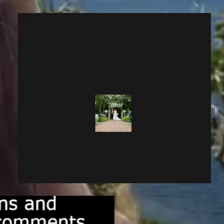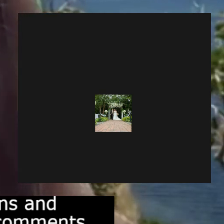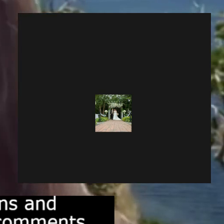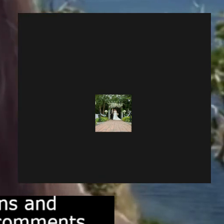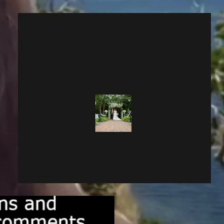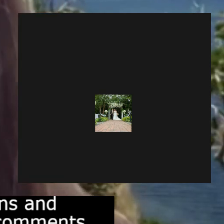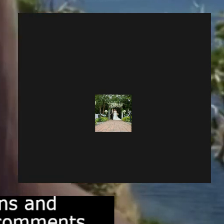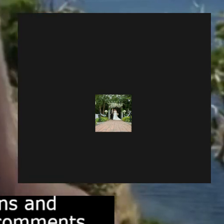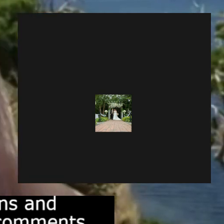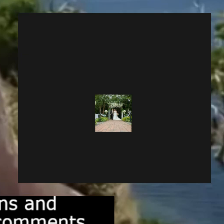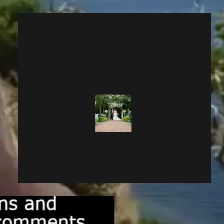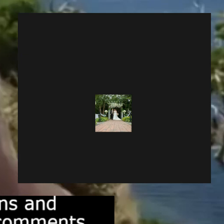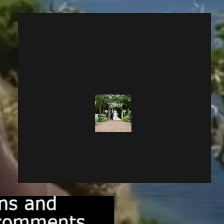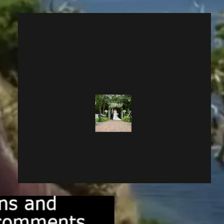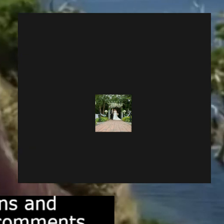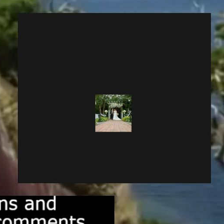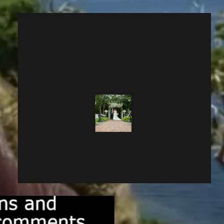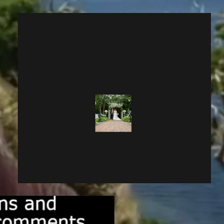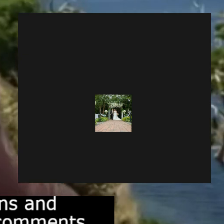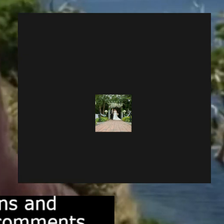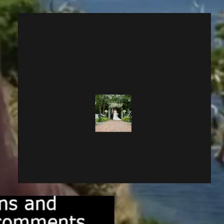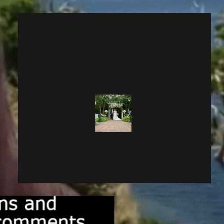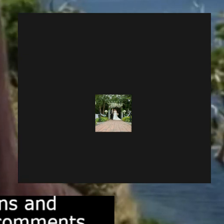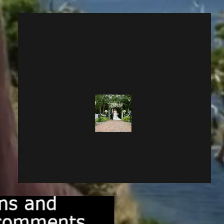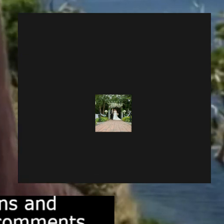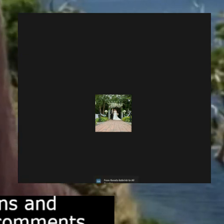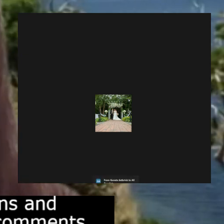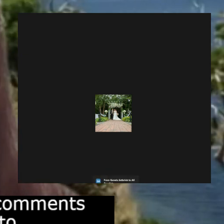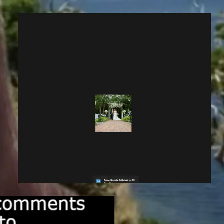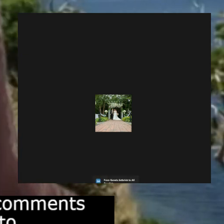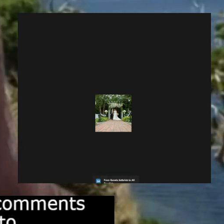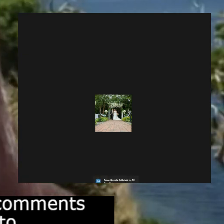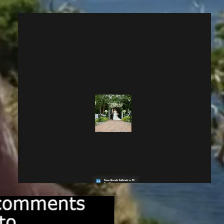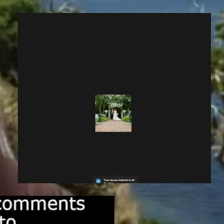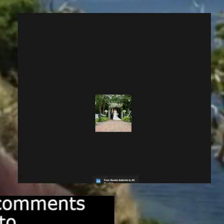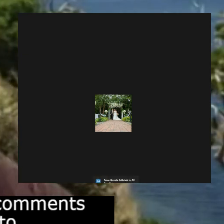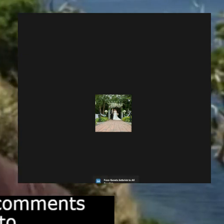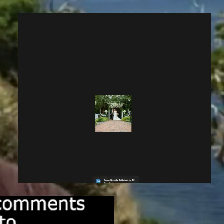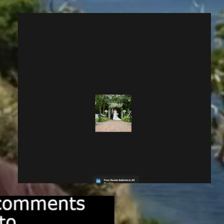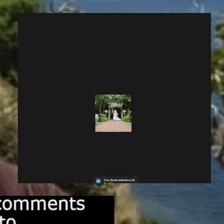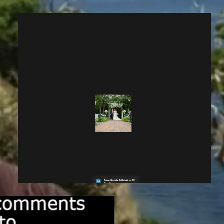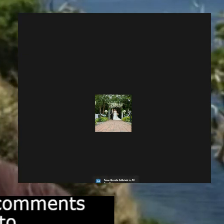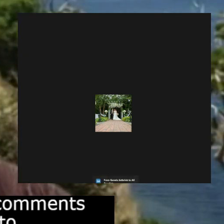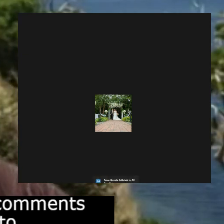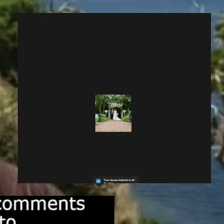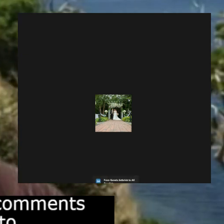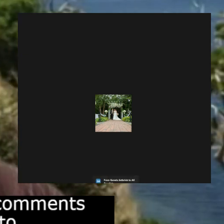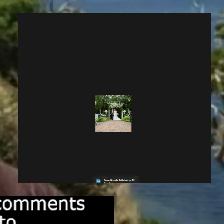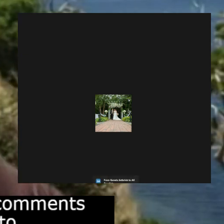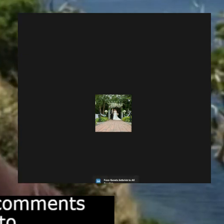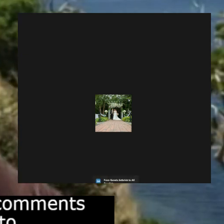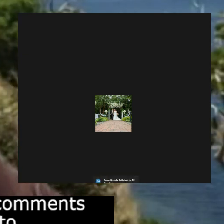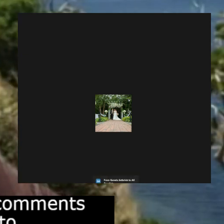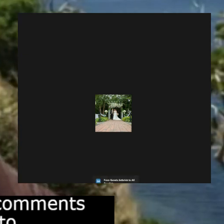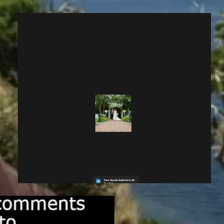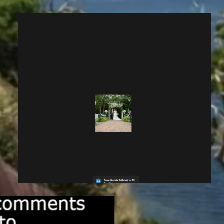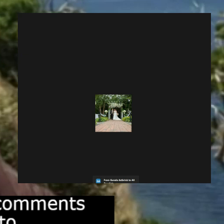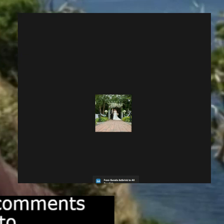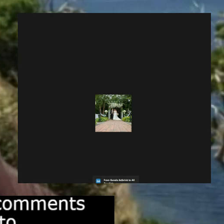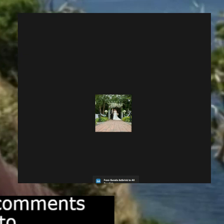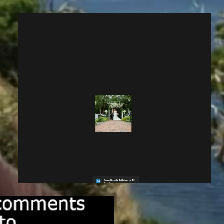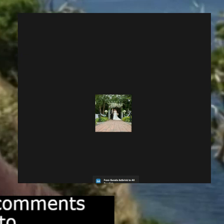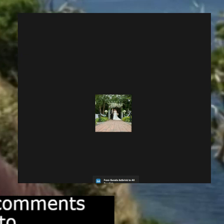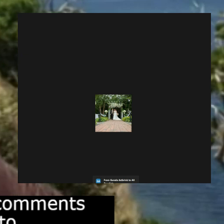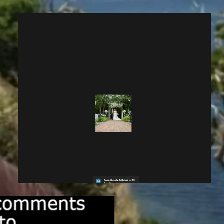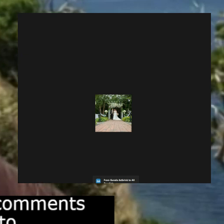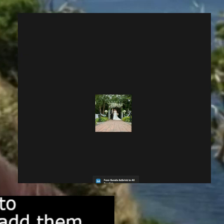And we could add them all to the record. But I wanted to close out, and I think Shabir our president wanted to